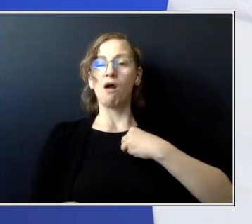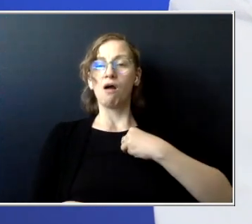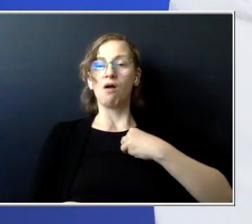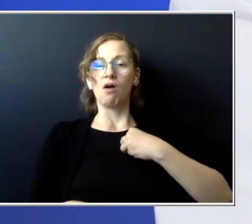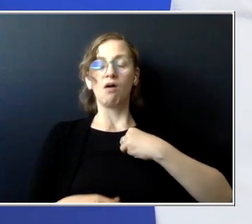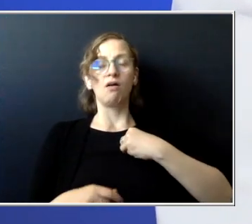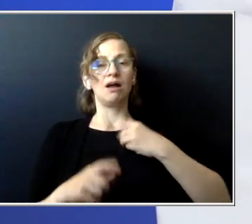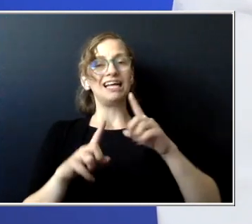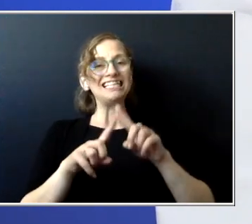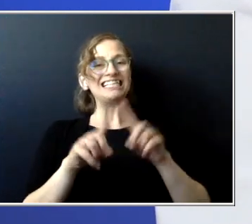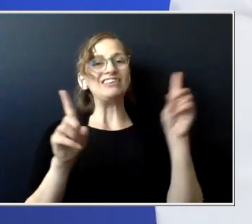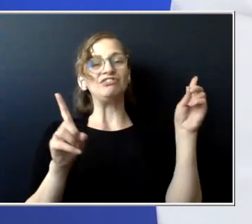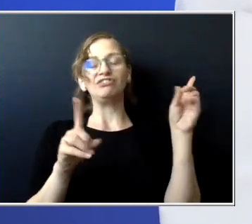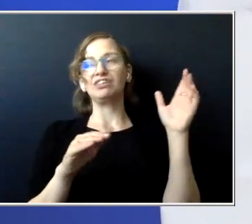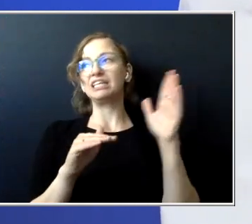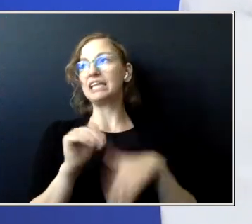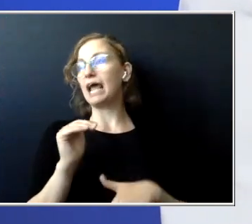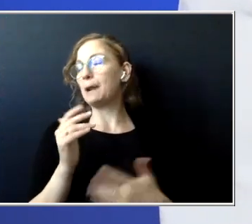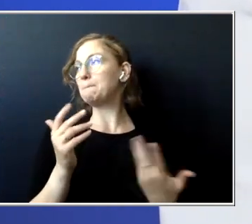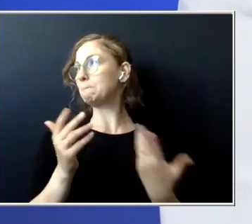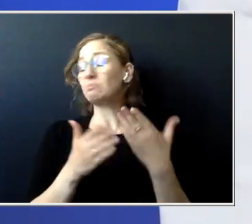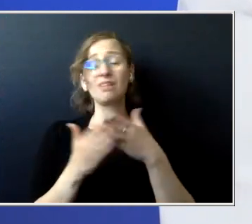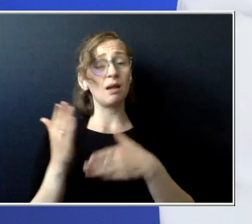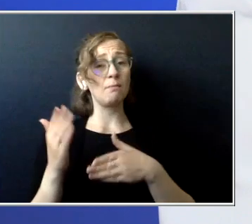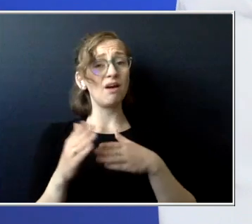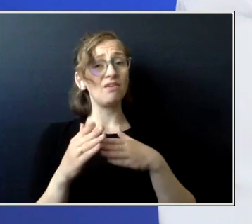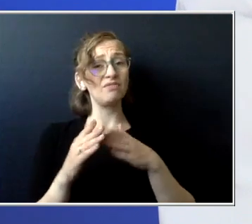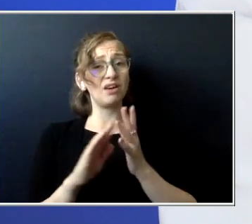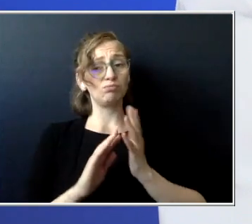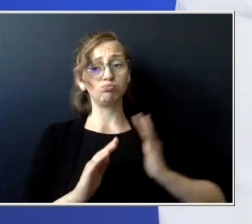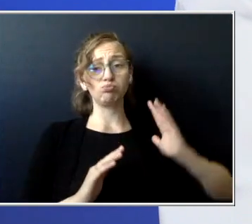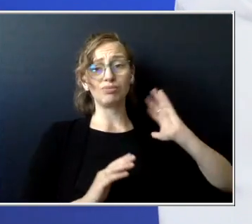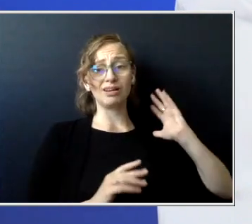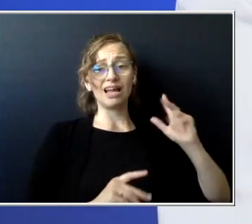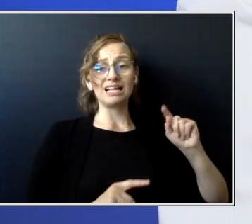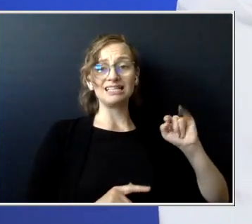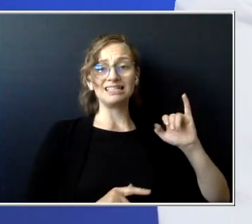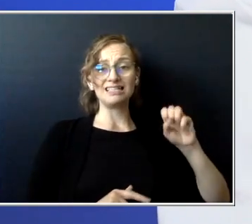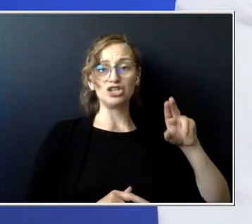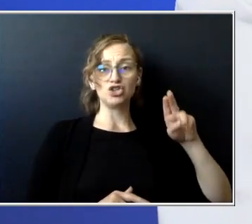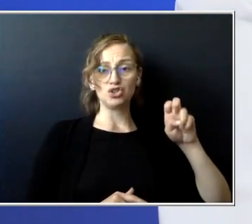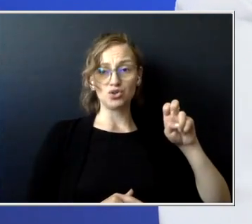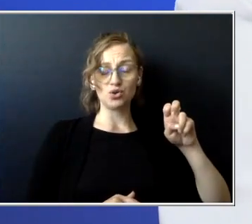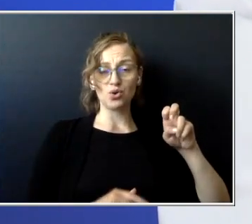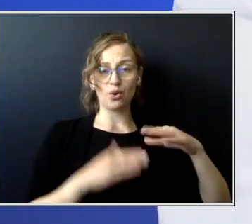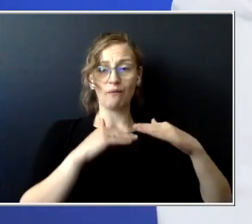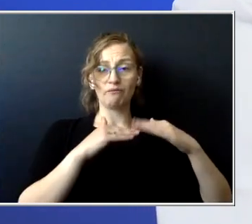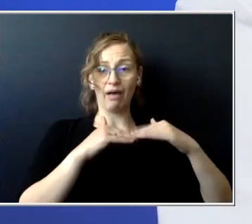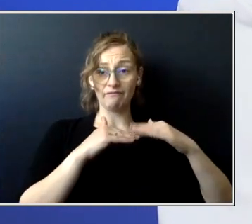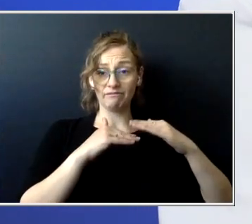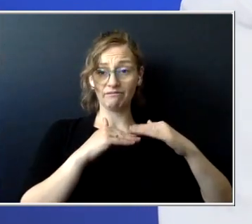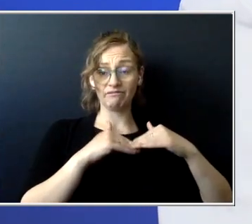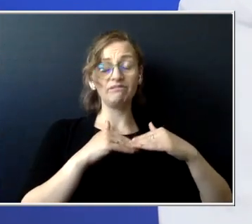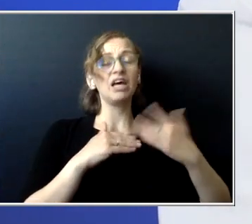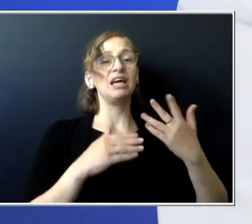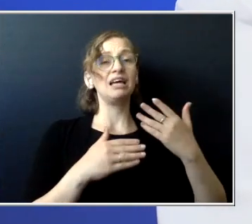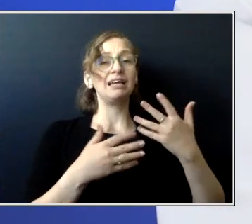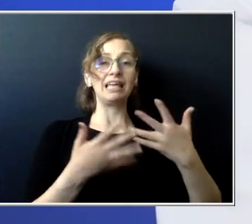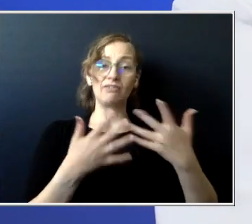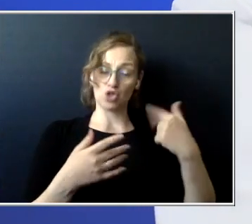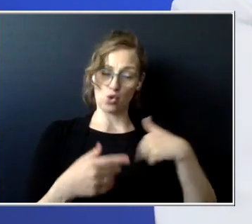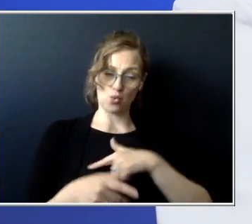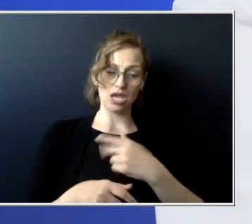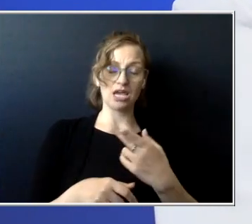some of even the early tissue valves and things that were utilized for valve surgery, where even though you treat them to get rid of all the immunogenic properties of